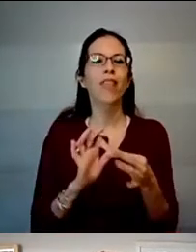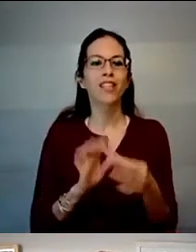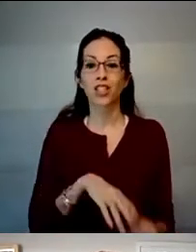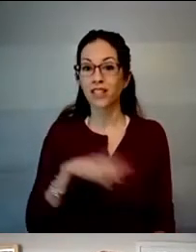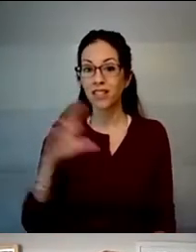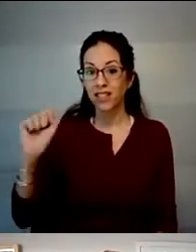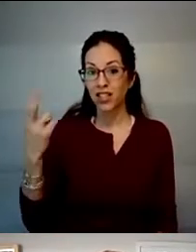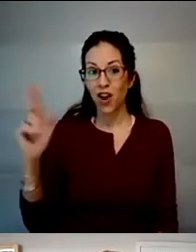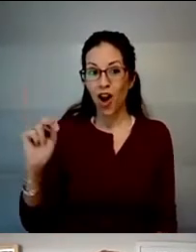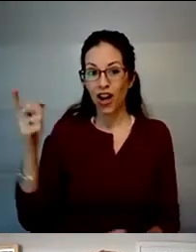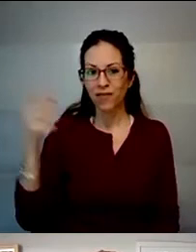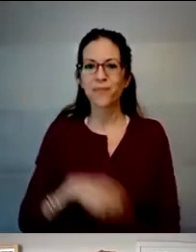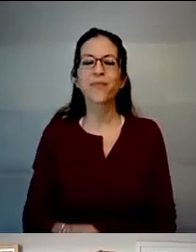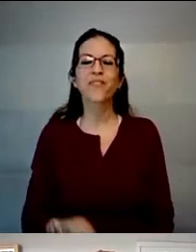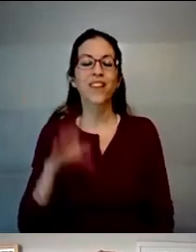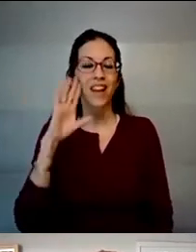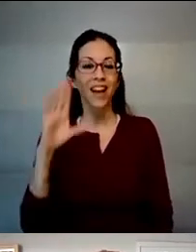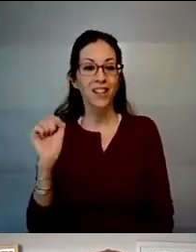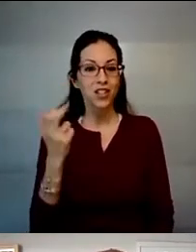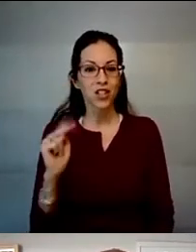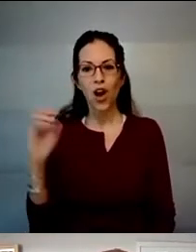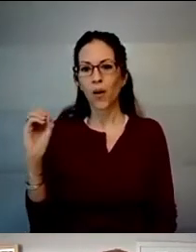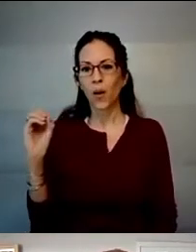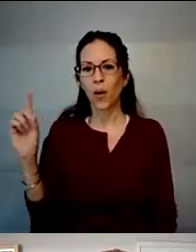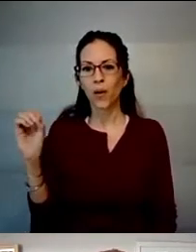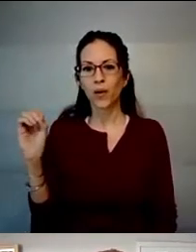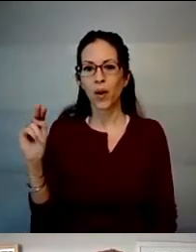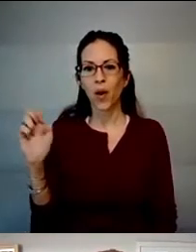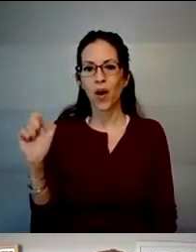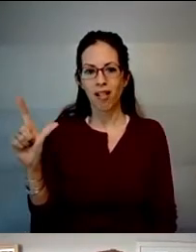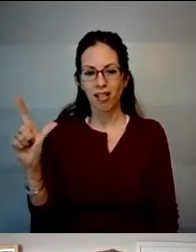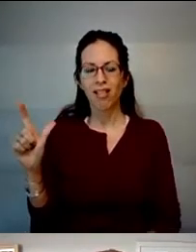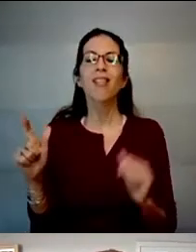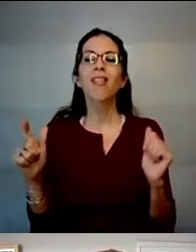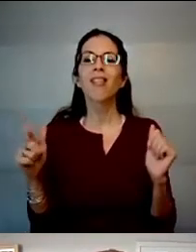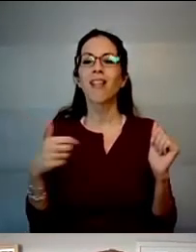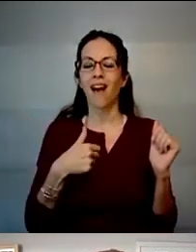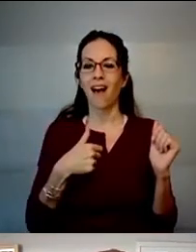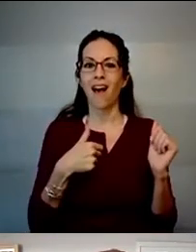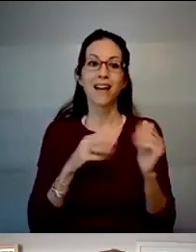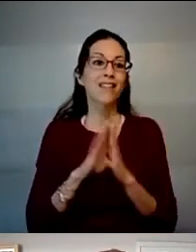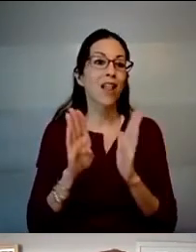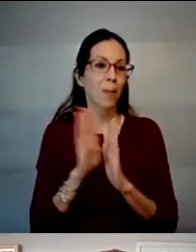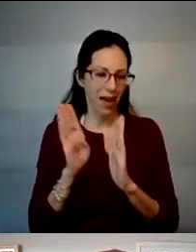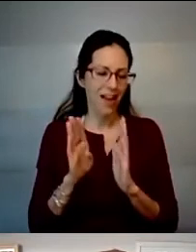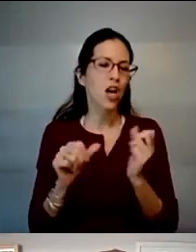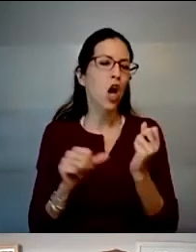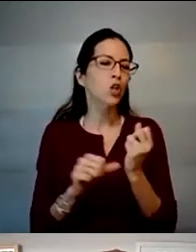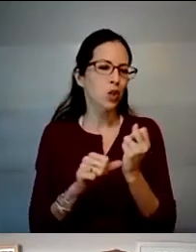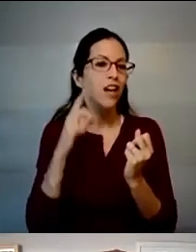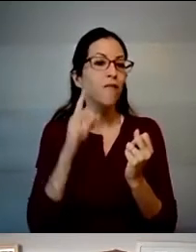Hey everyone, thanks for joining us. I'm Sean O'Donnell. I am the Development Associate Institutional